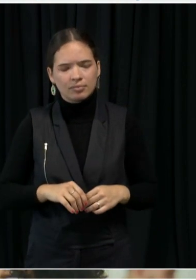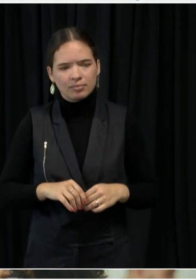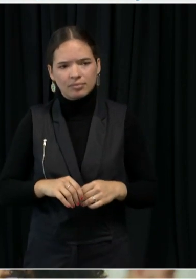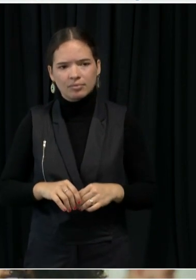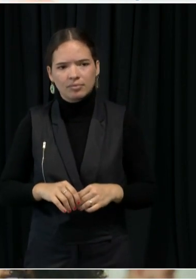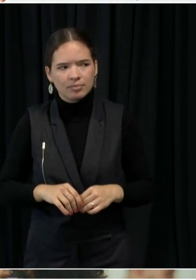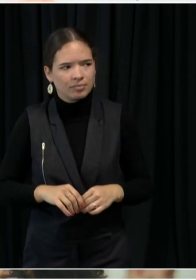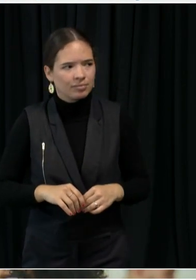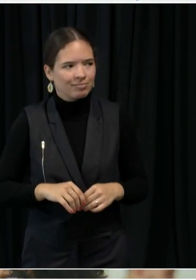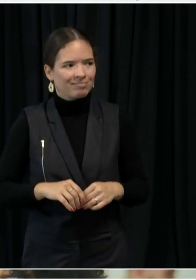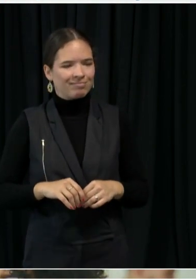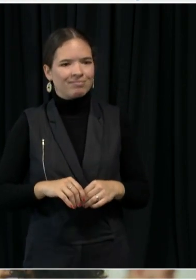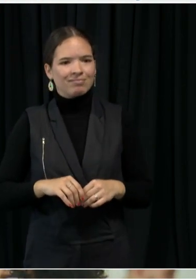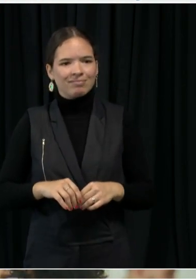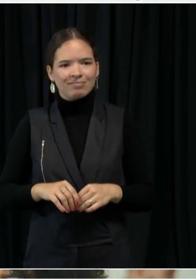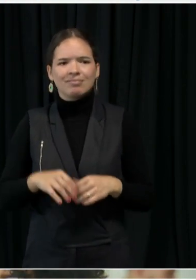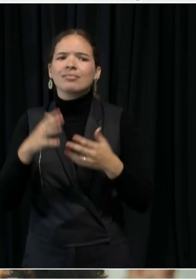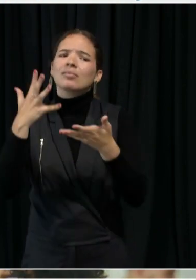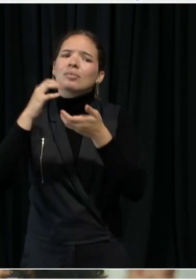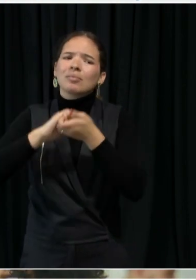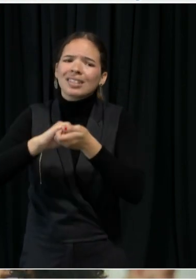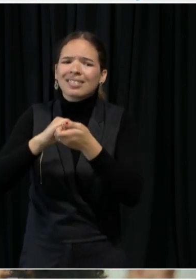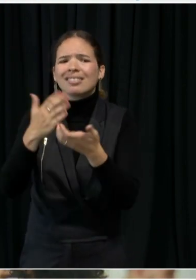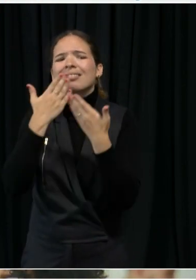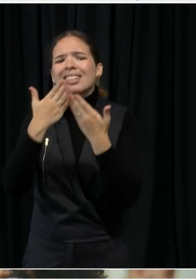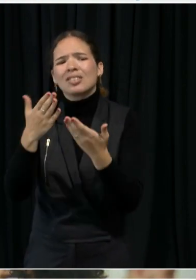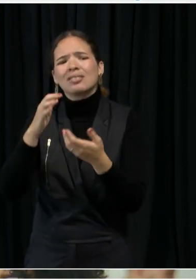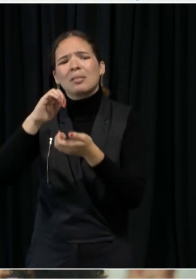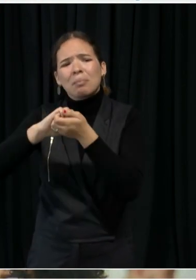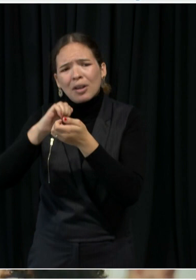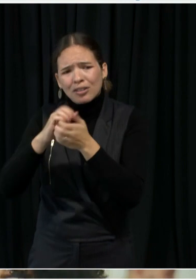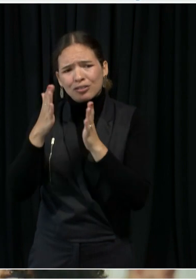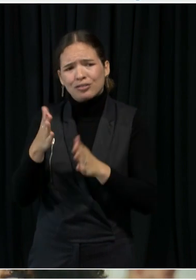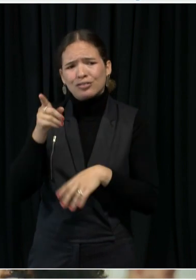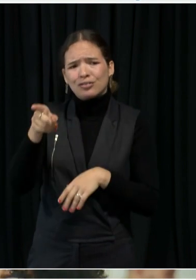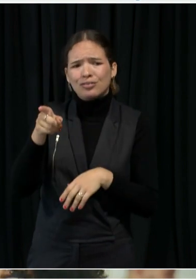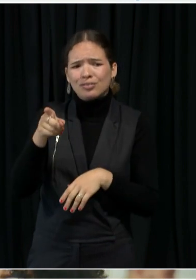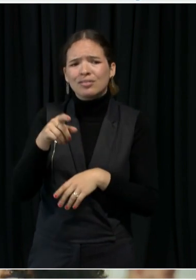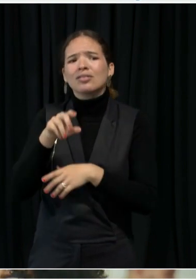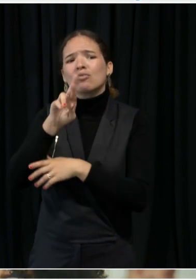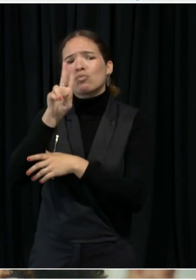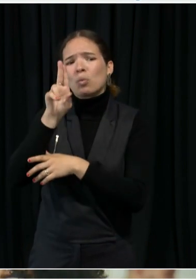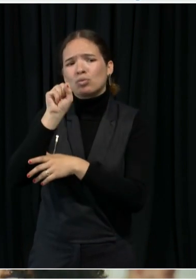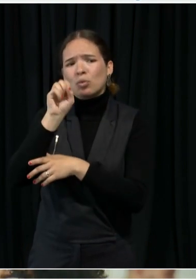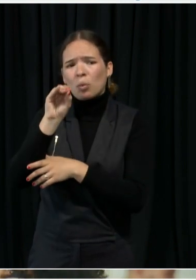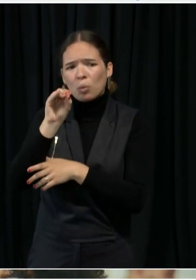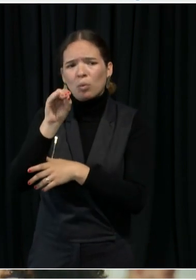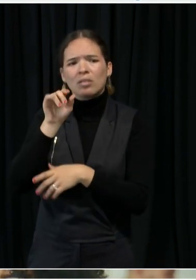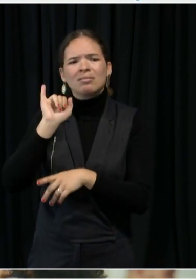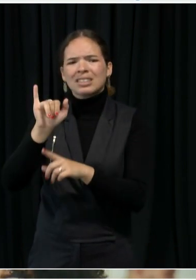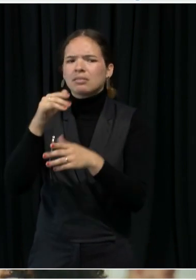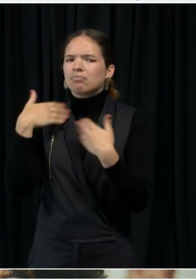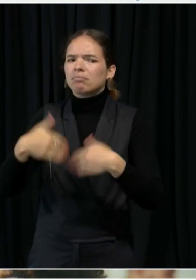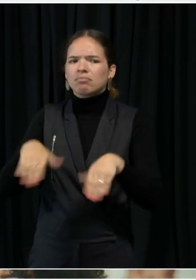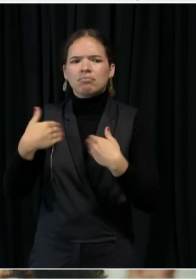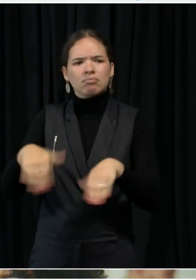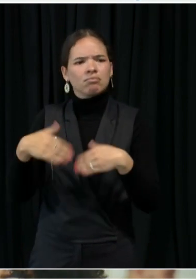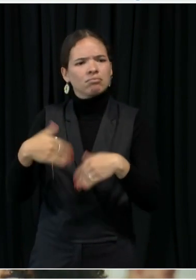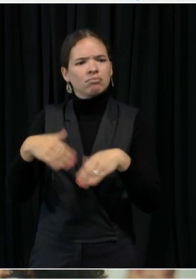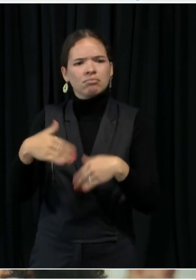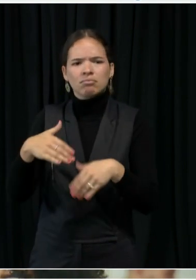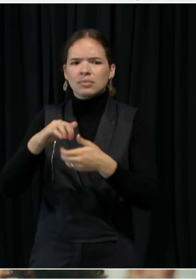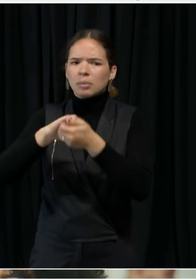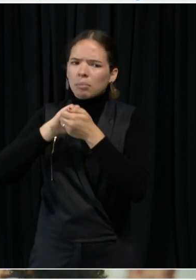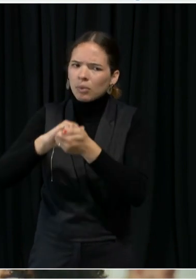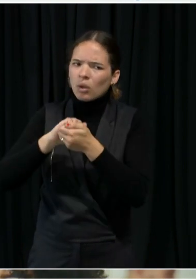In close collaboration, I also want to thank my partner, Kim Russo, in this, because this is truly a partnership. Healthcare is a